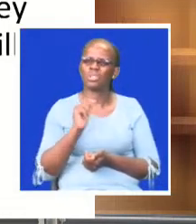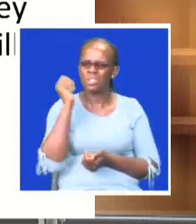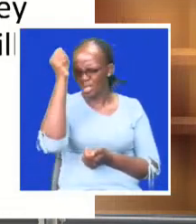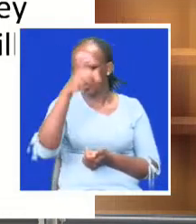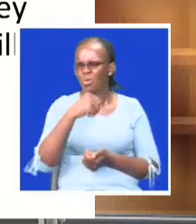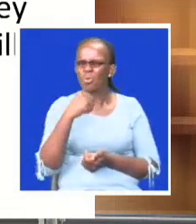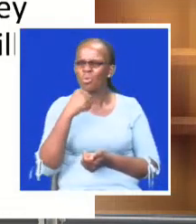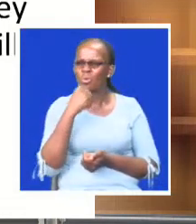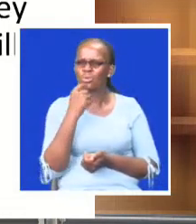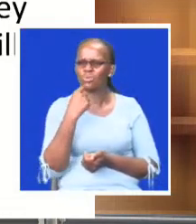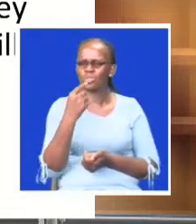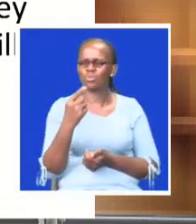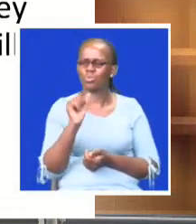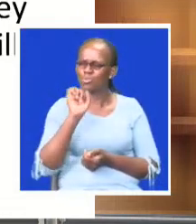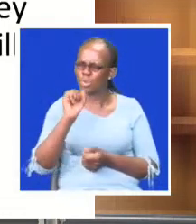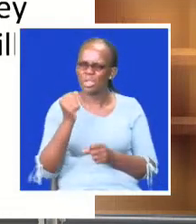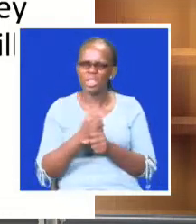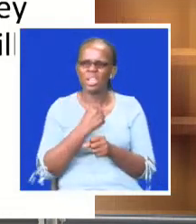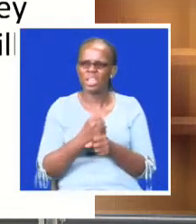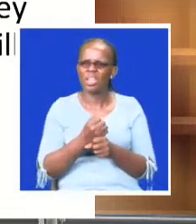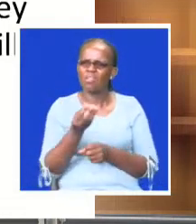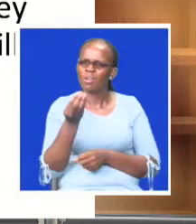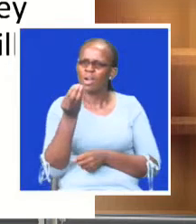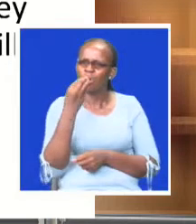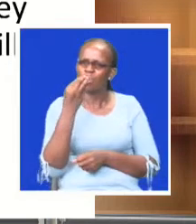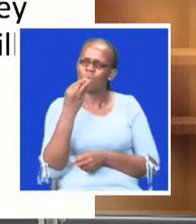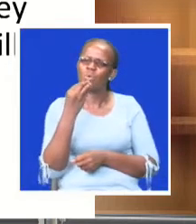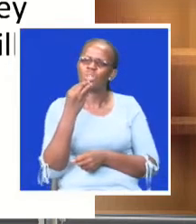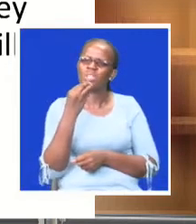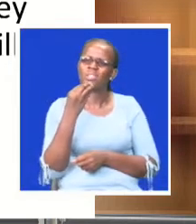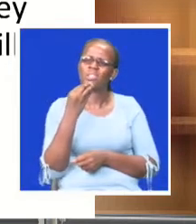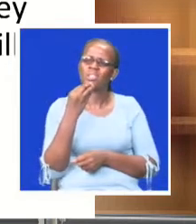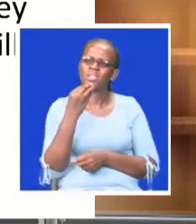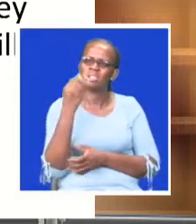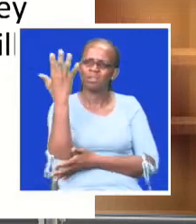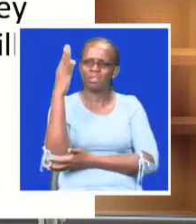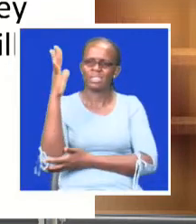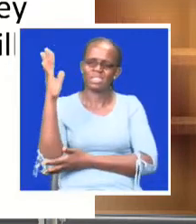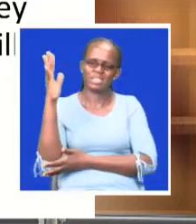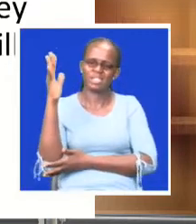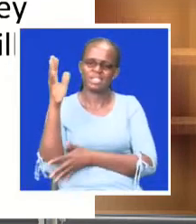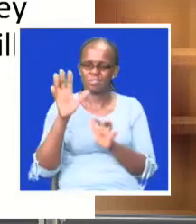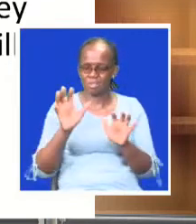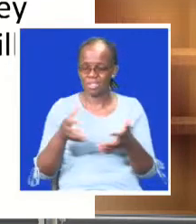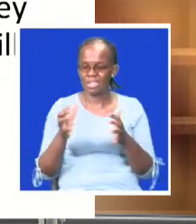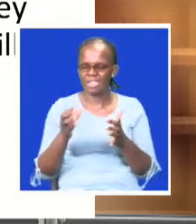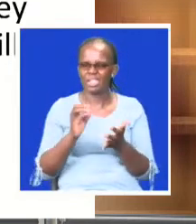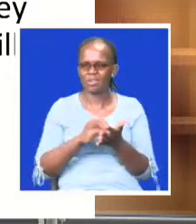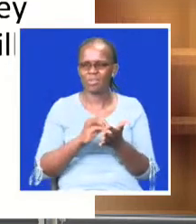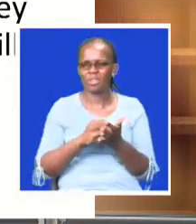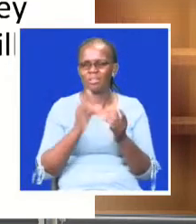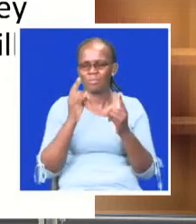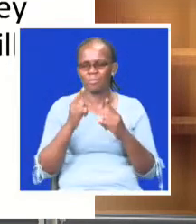any tree of the garden? That is found in Genesis 3, verse 1.